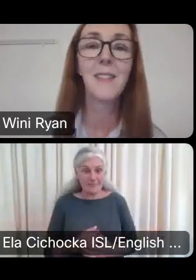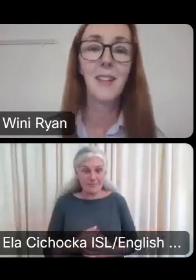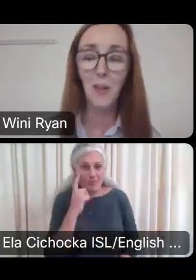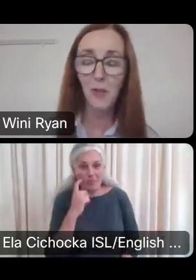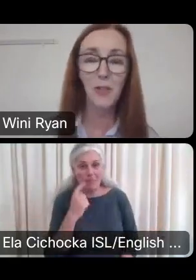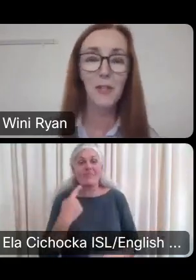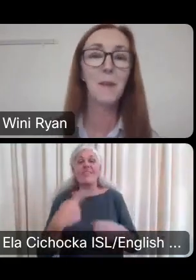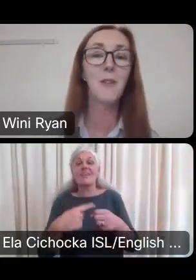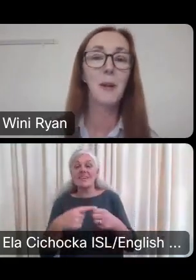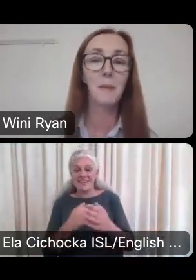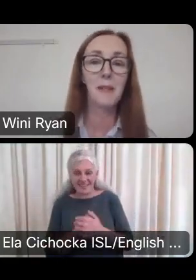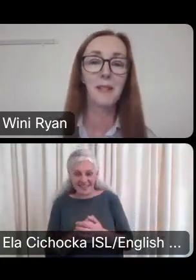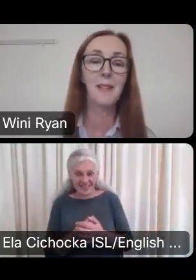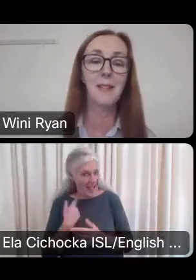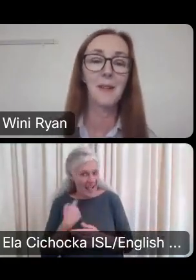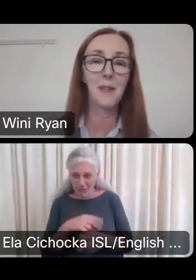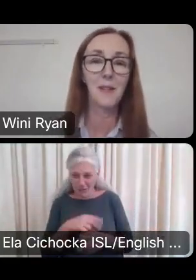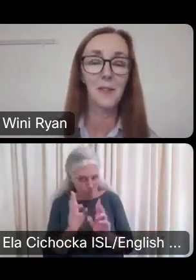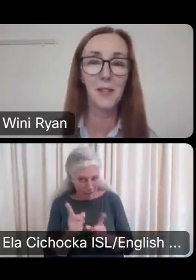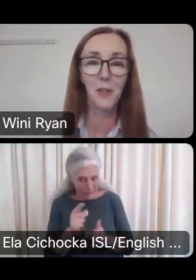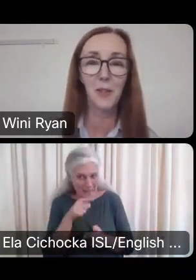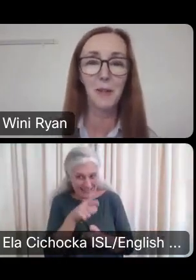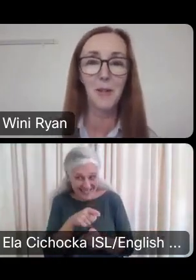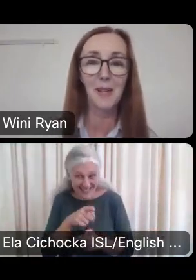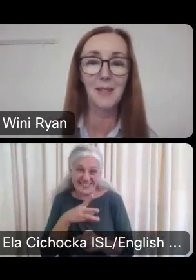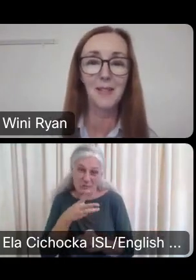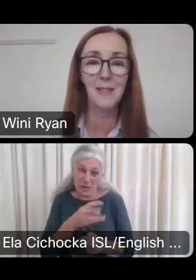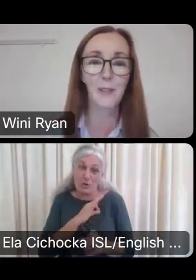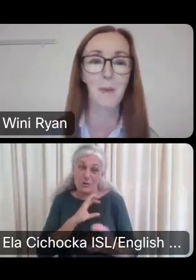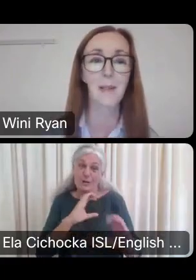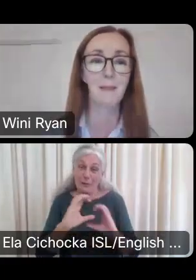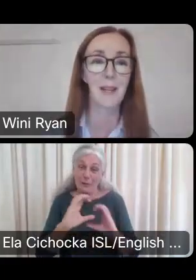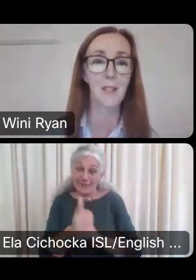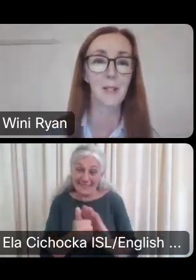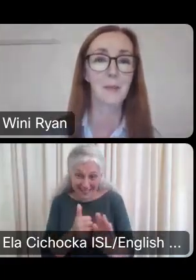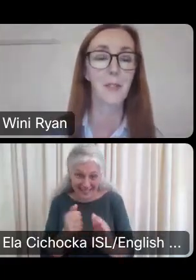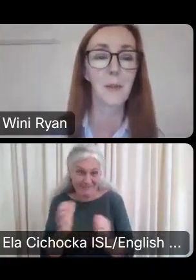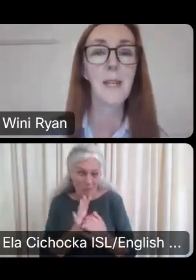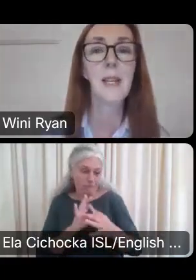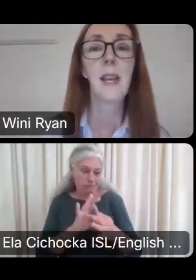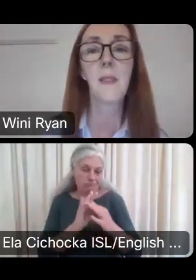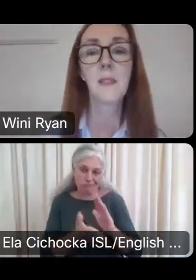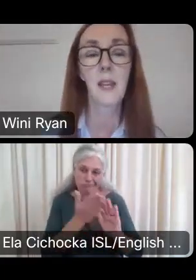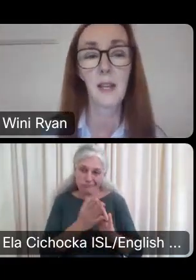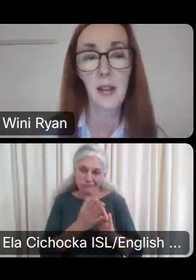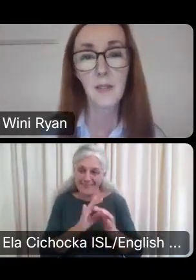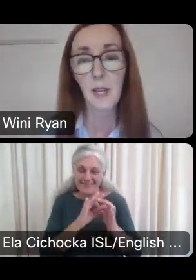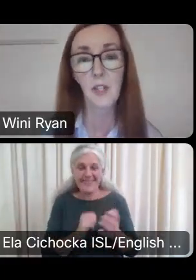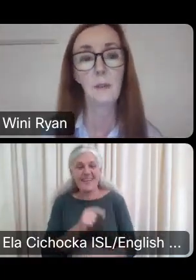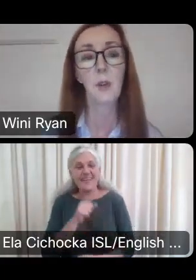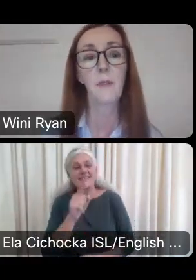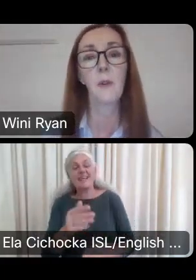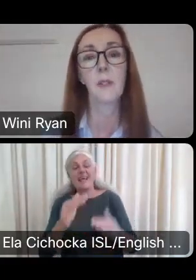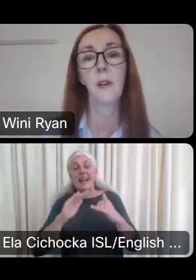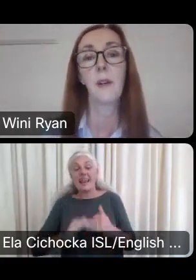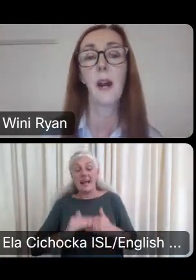Again, a caution, I'm not recommending that these are good communication skills for building relationships. So in this last section,